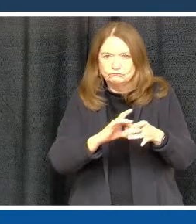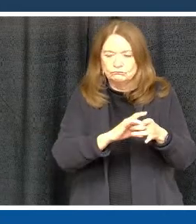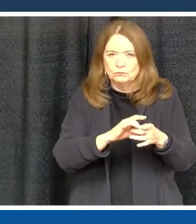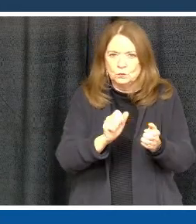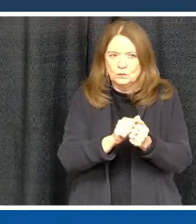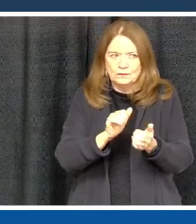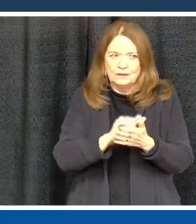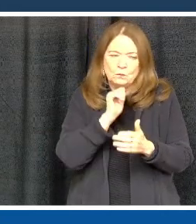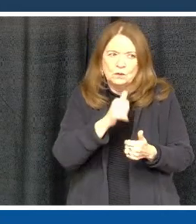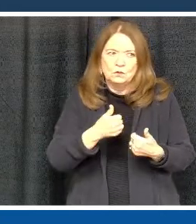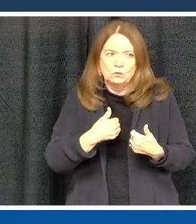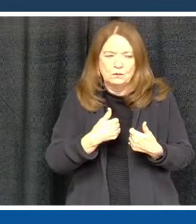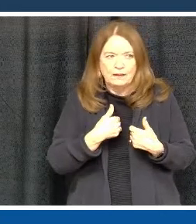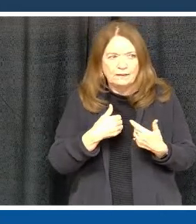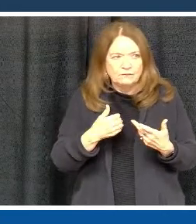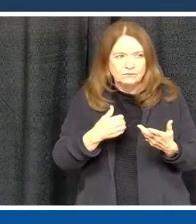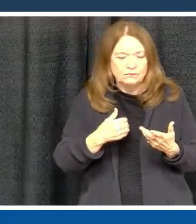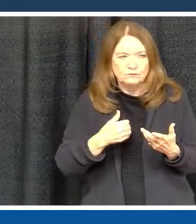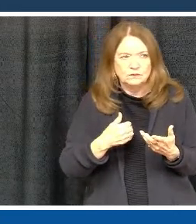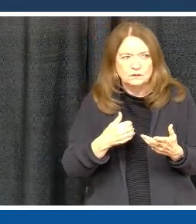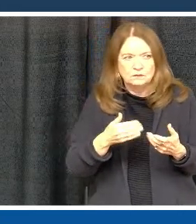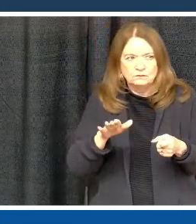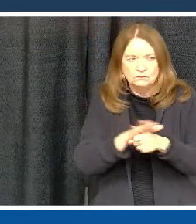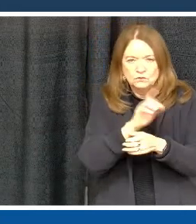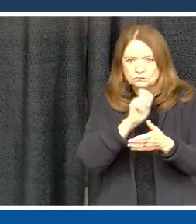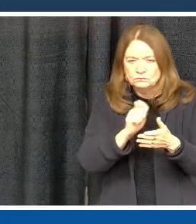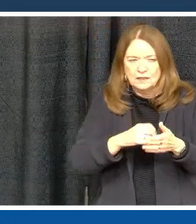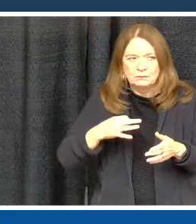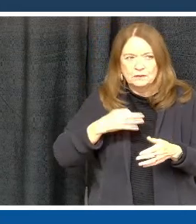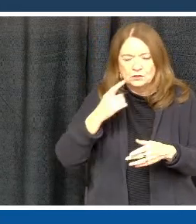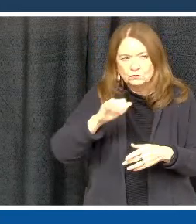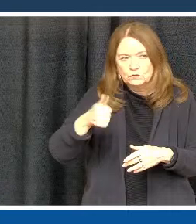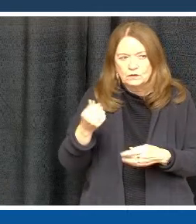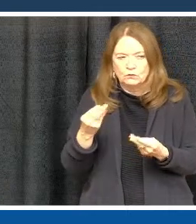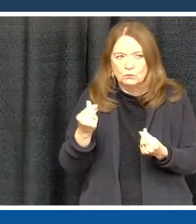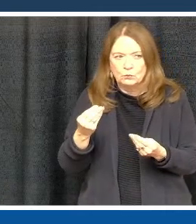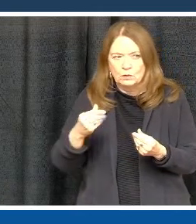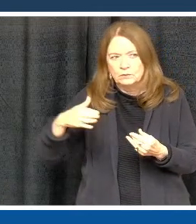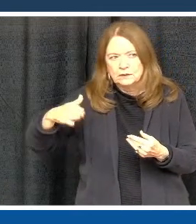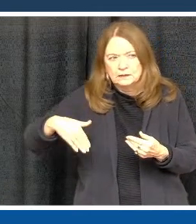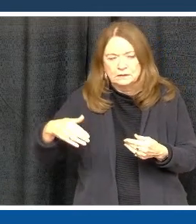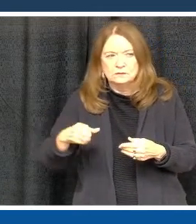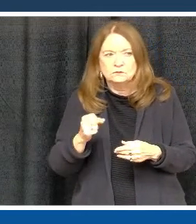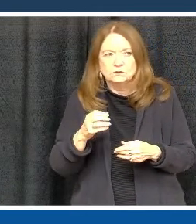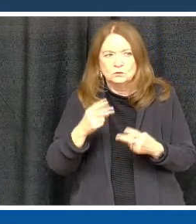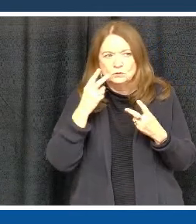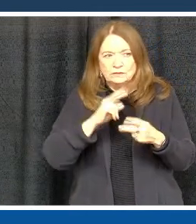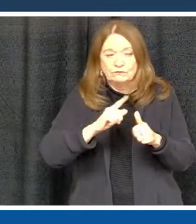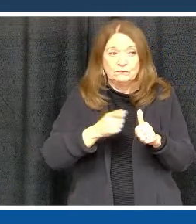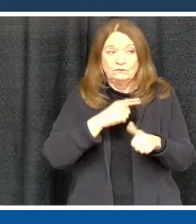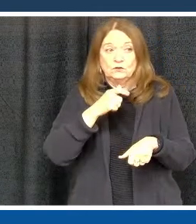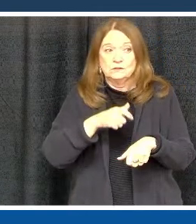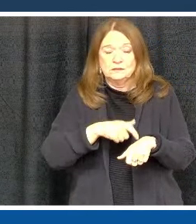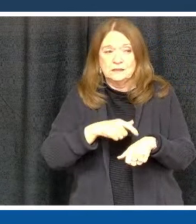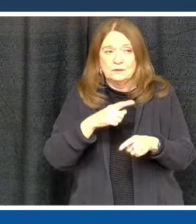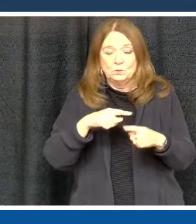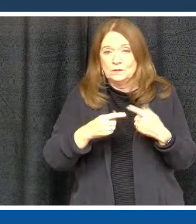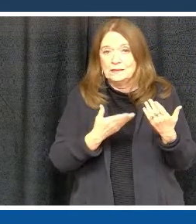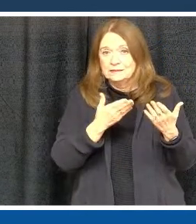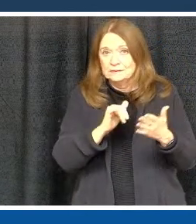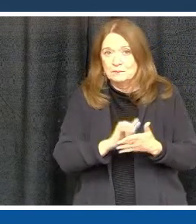do not have a development application at this time for the other property, so we would be seeing it for the first time when they submit